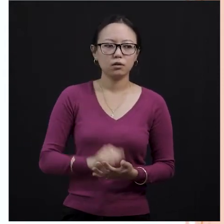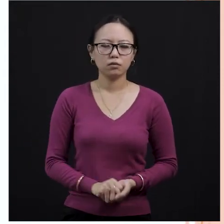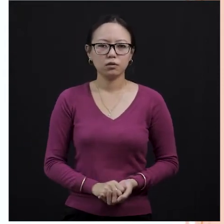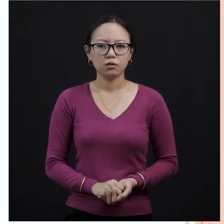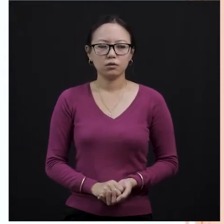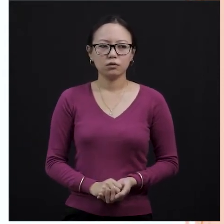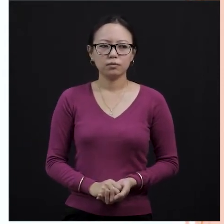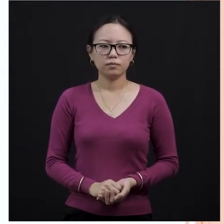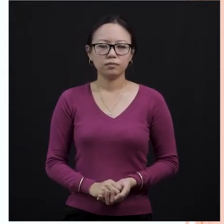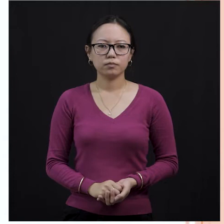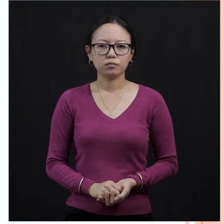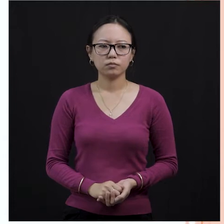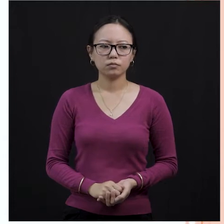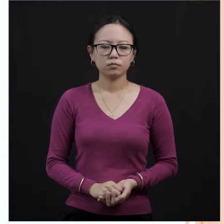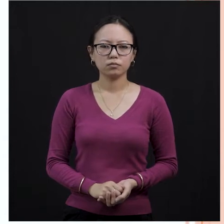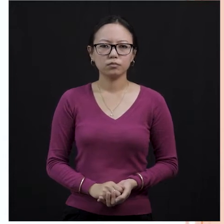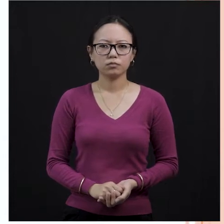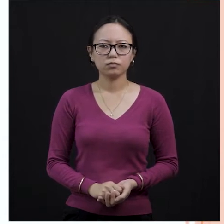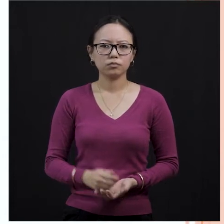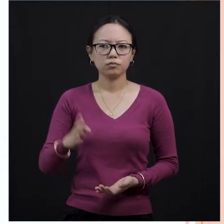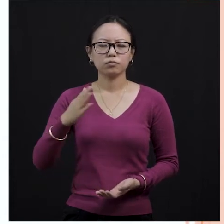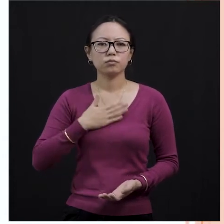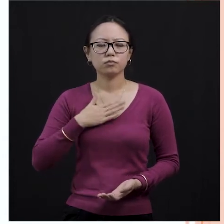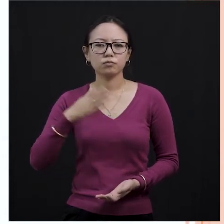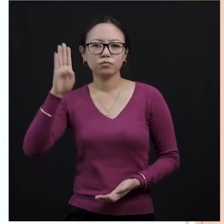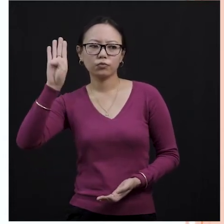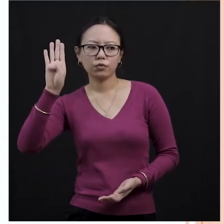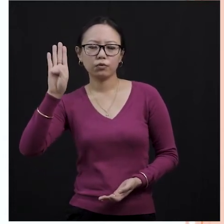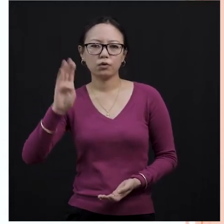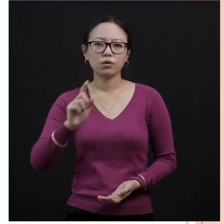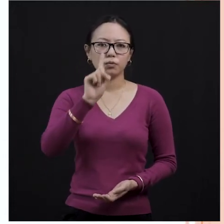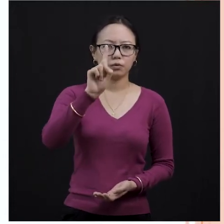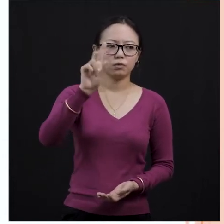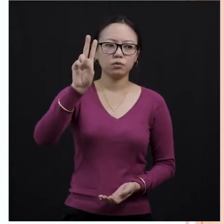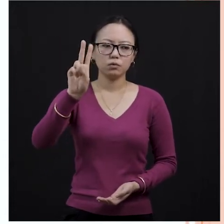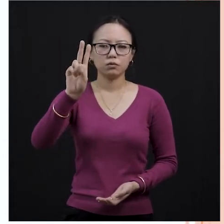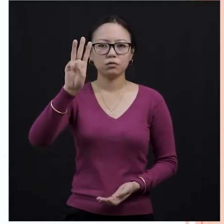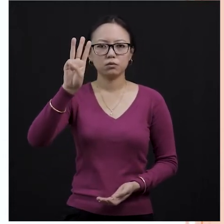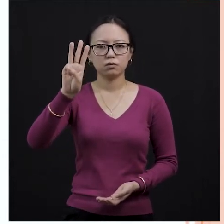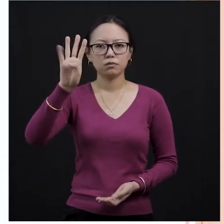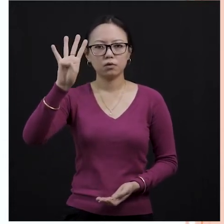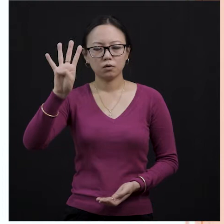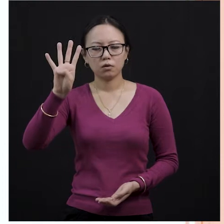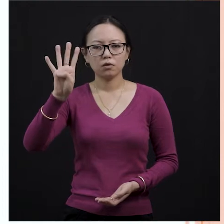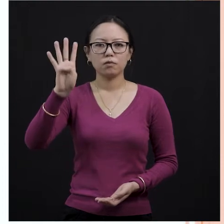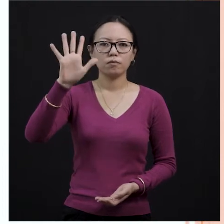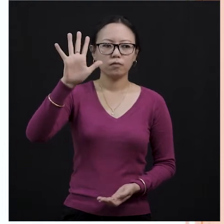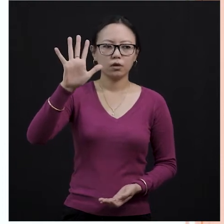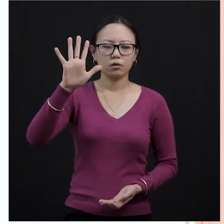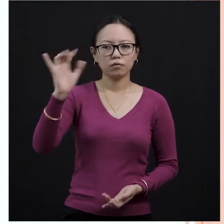3 here. And the number of leaves here are 1, 2, 3,